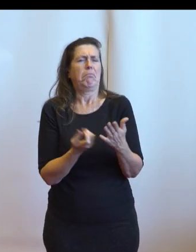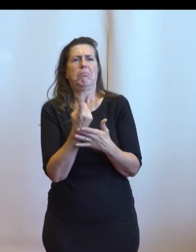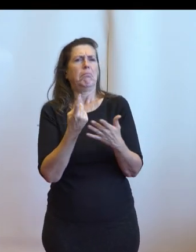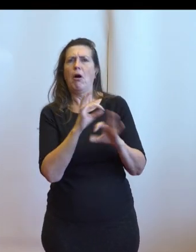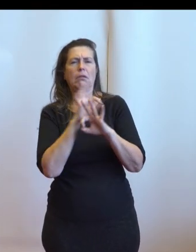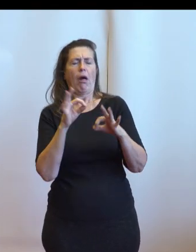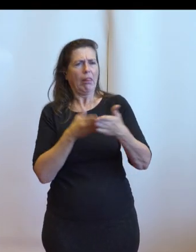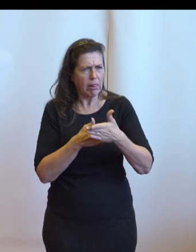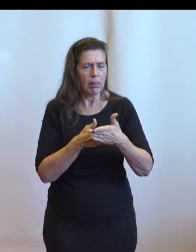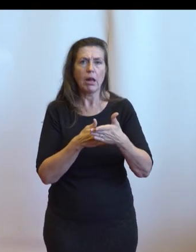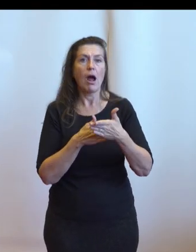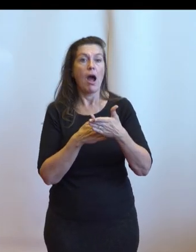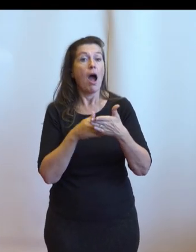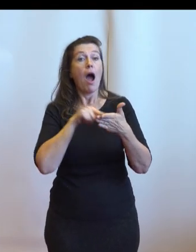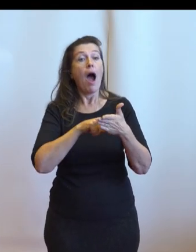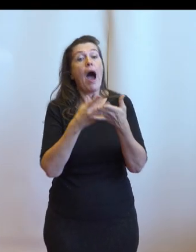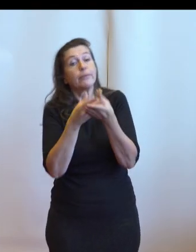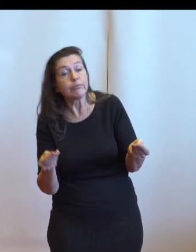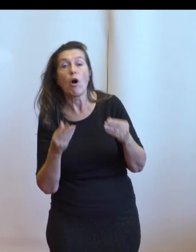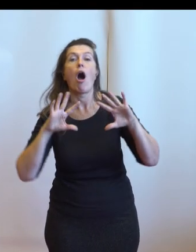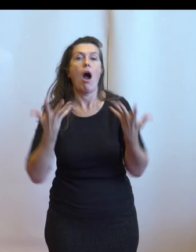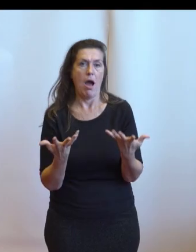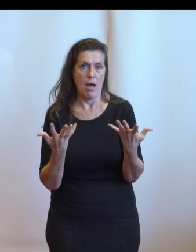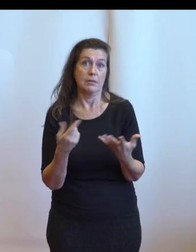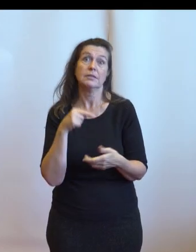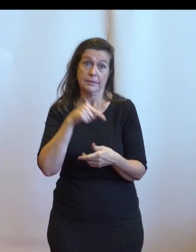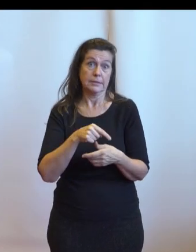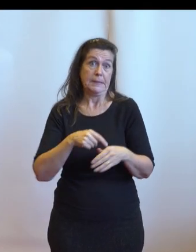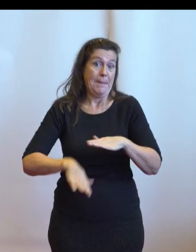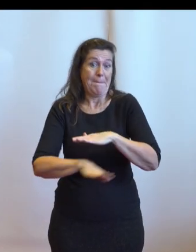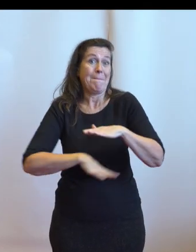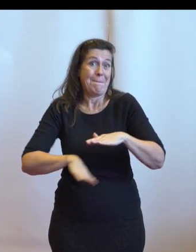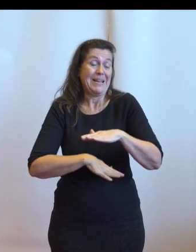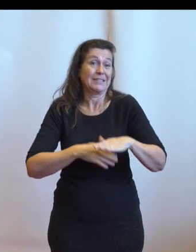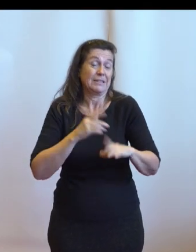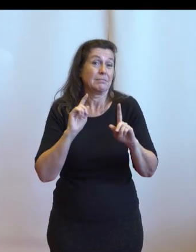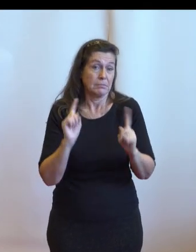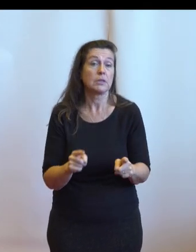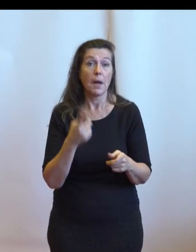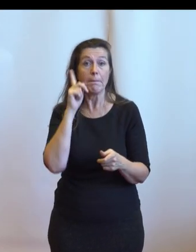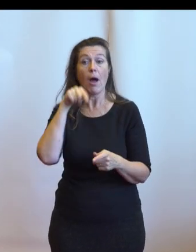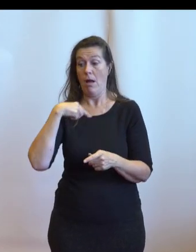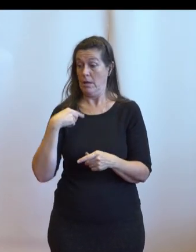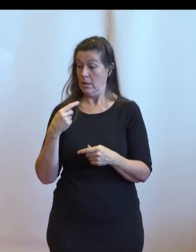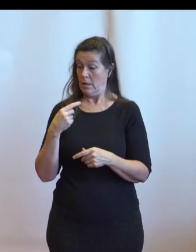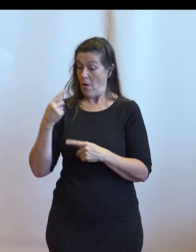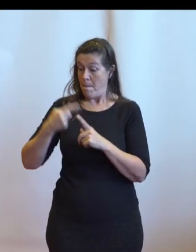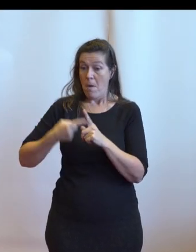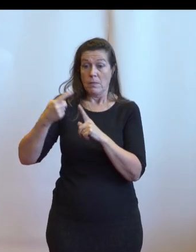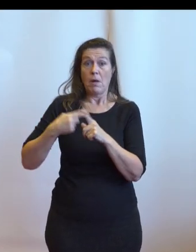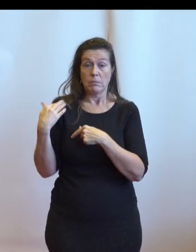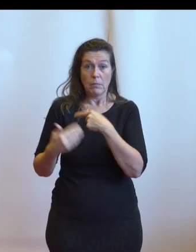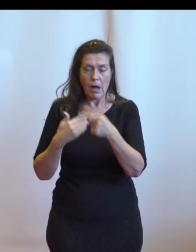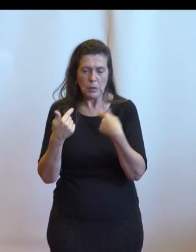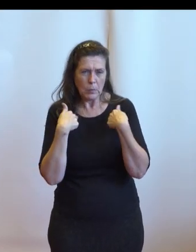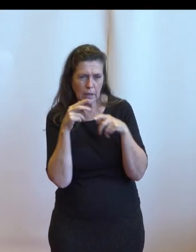the time sheets. That seems a pretty basic one, but in a few months, we have been able to, while